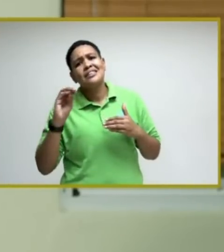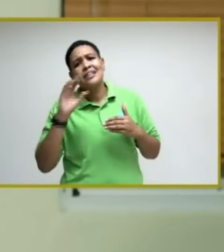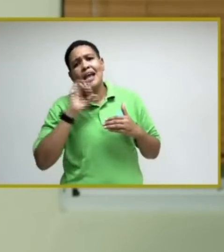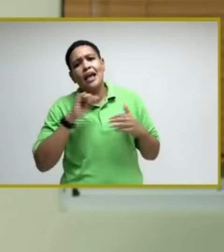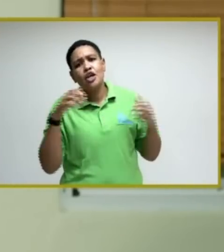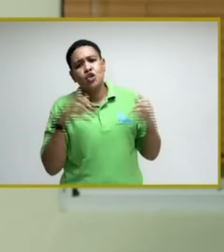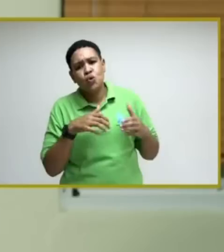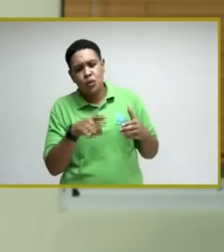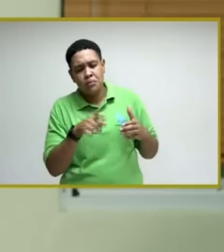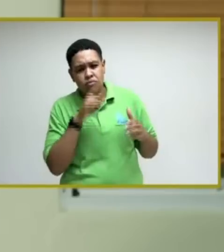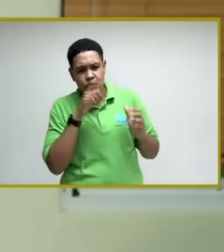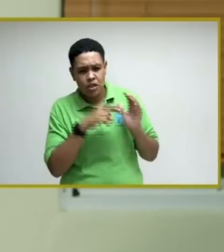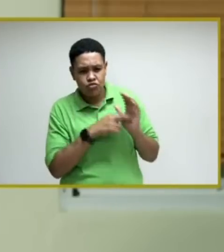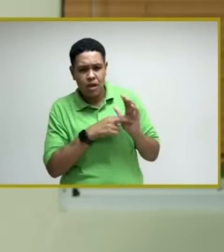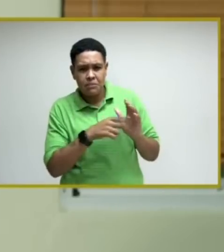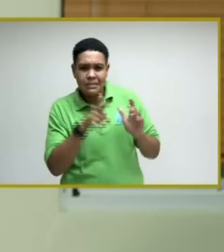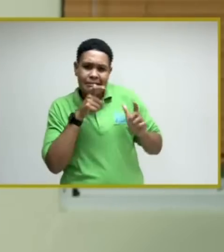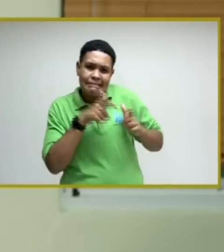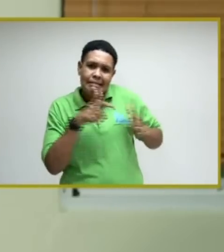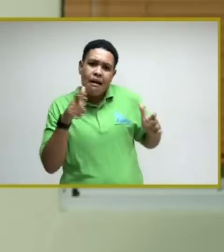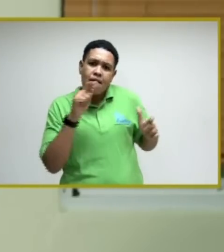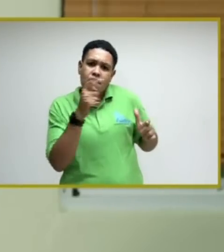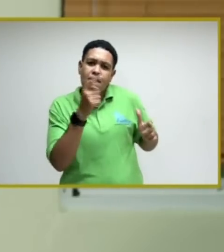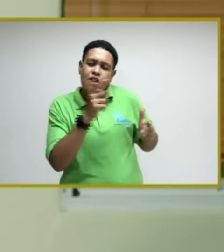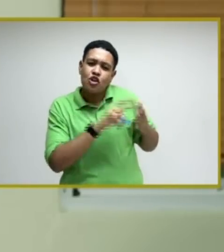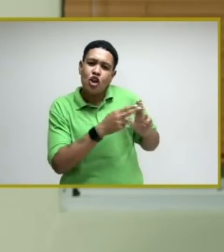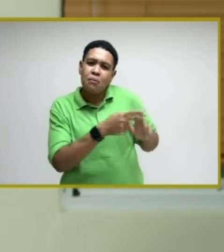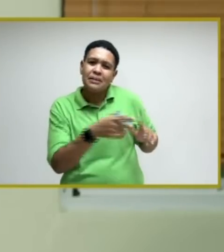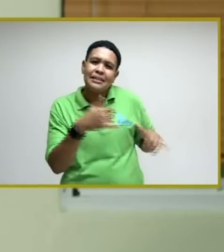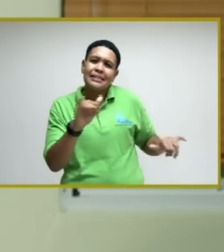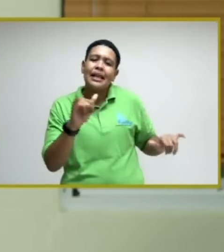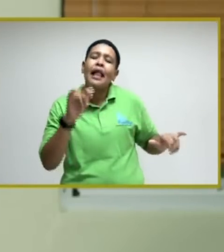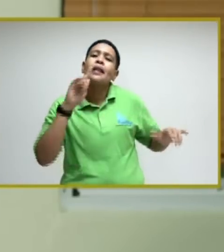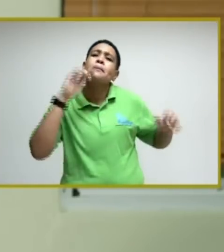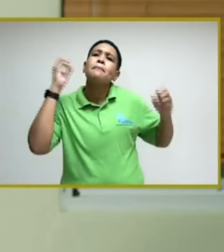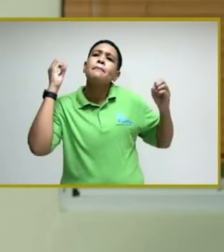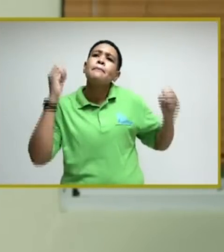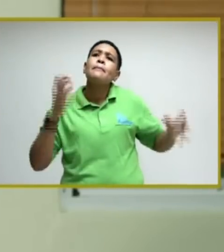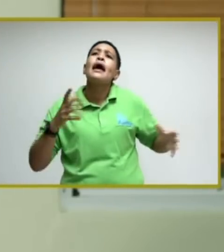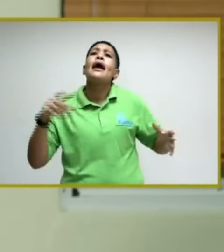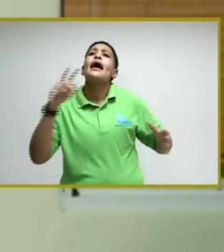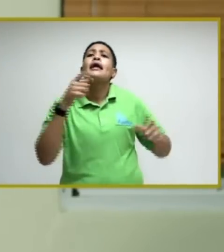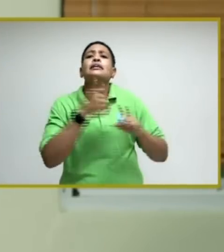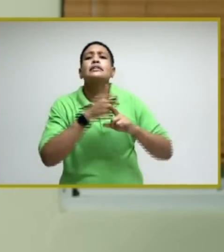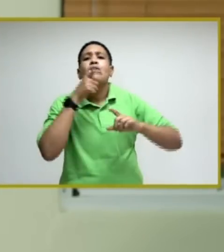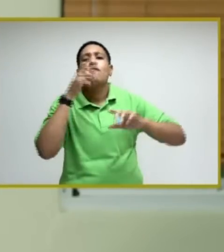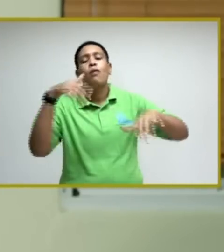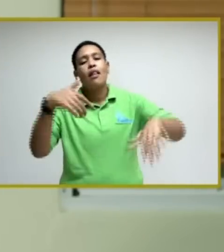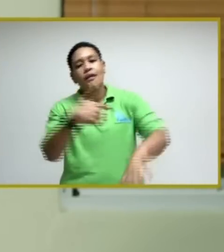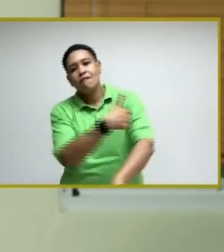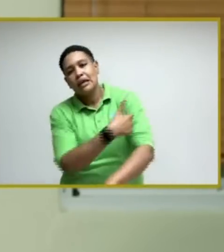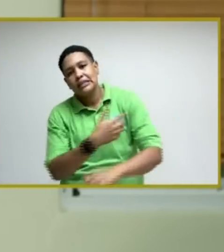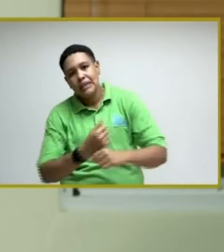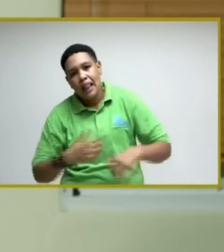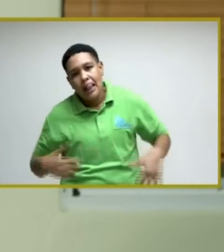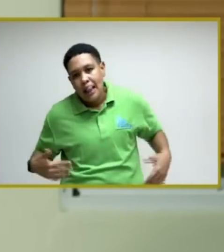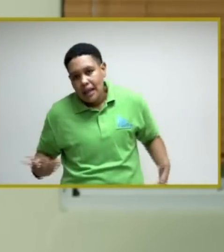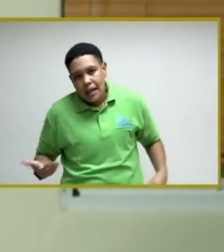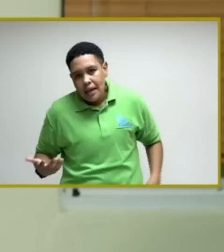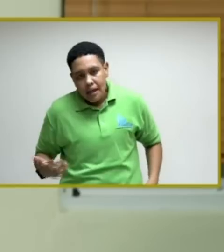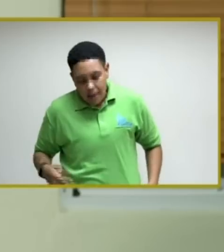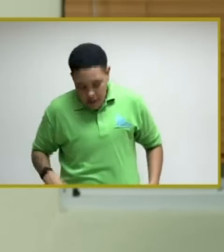group representing the largest numbers, there is still a significant number of them that are unvaccinated.